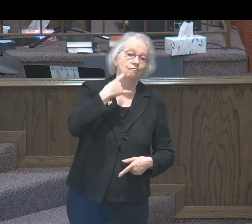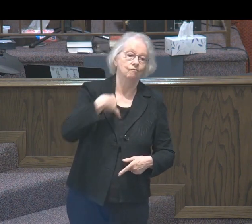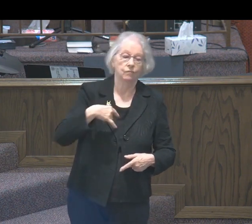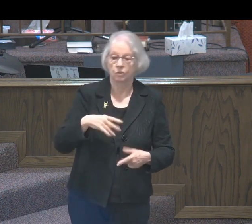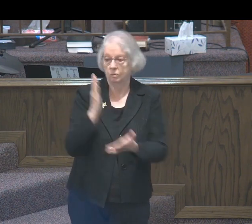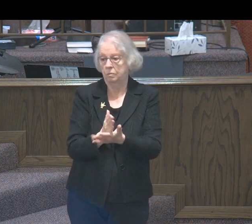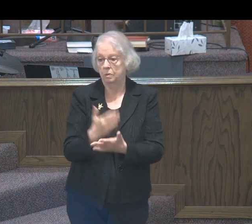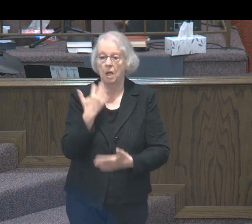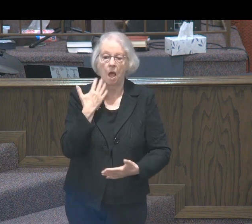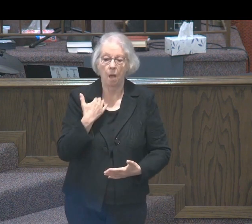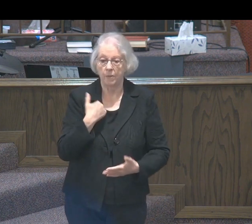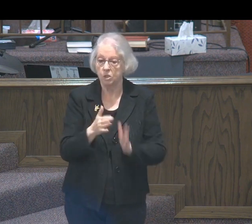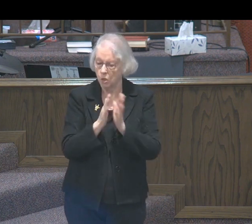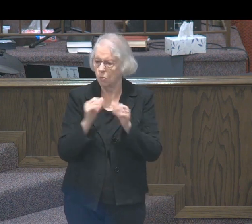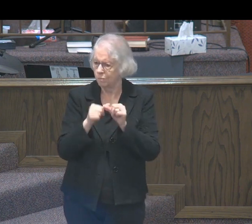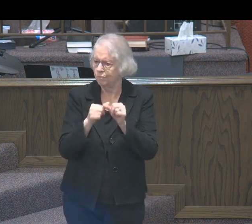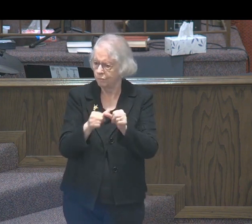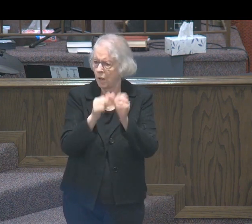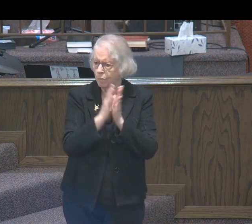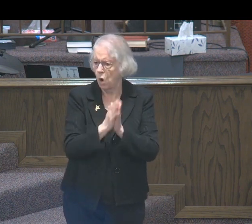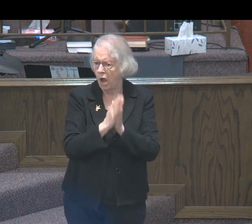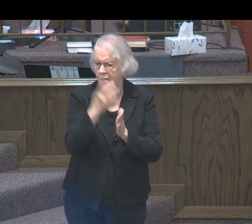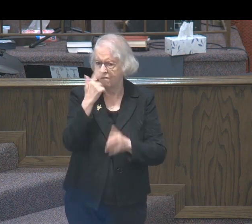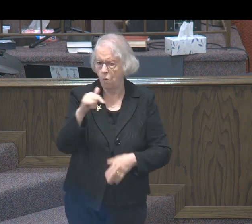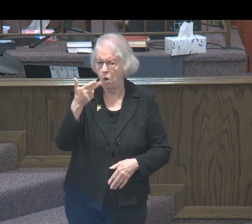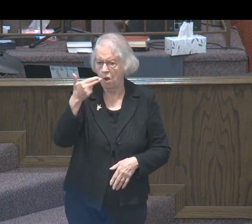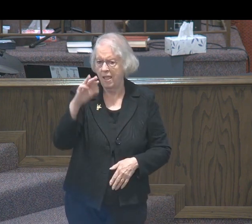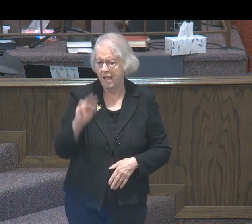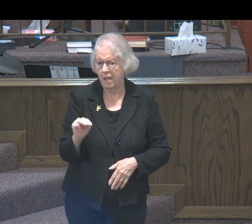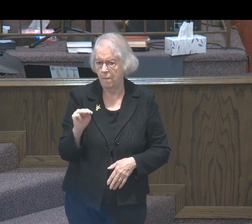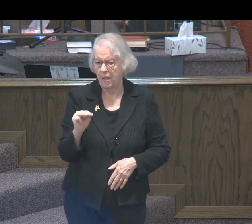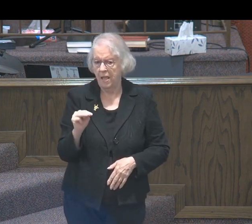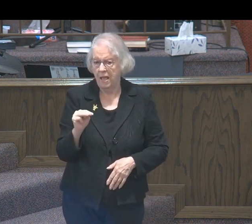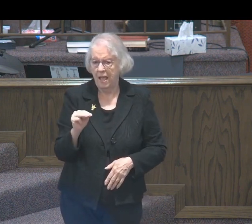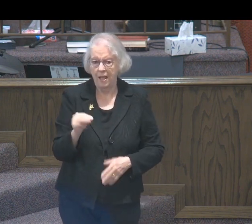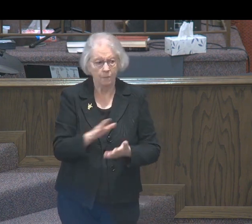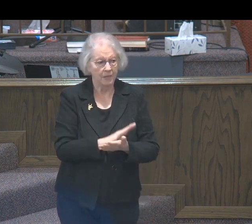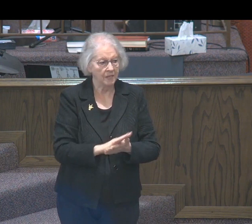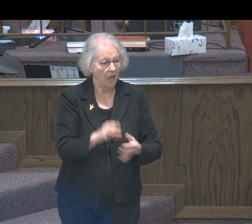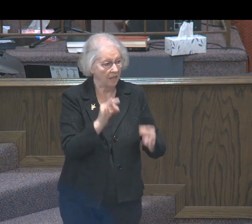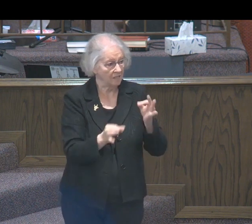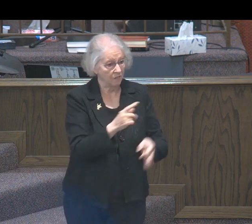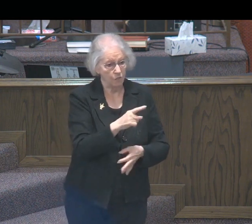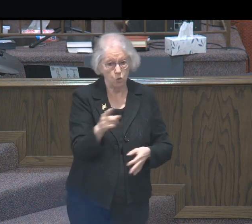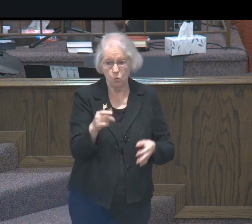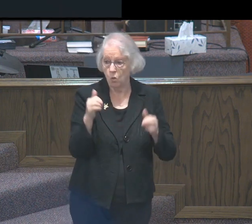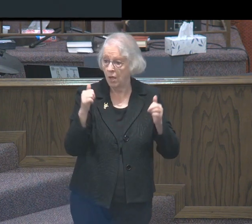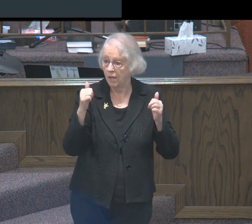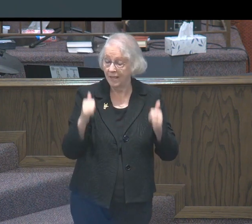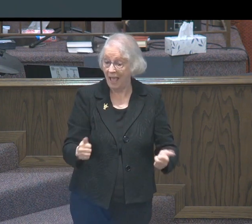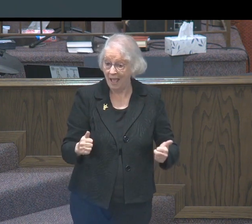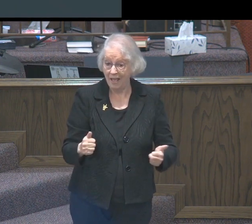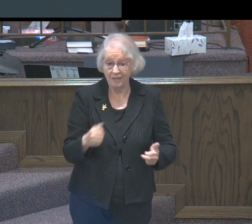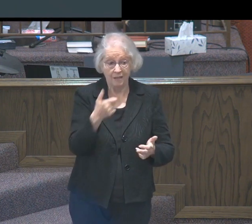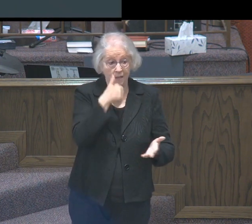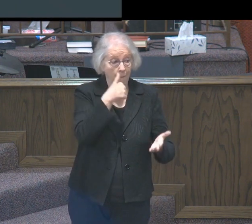chapter 5. Matthew chapter 5, as we will continue to work through this great gospel, as